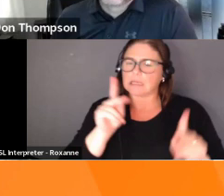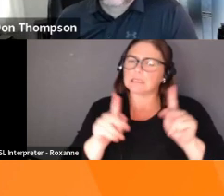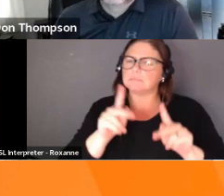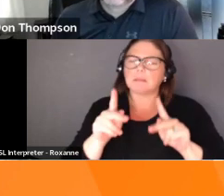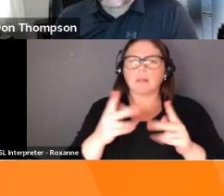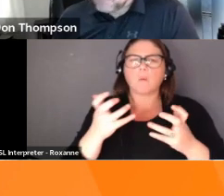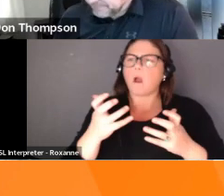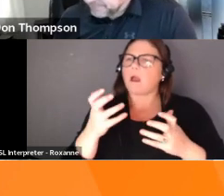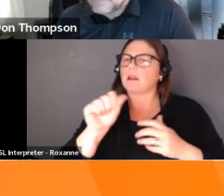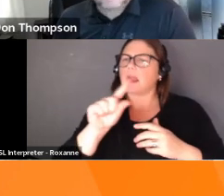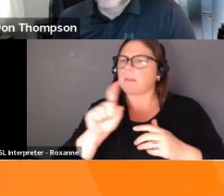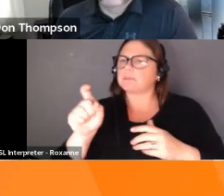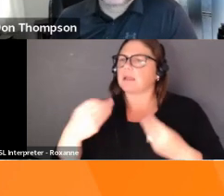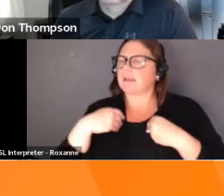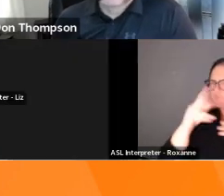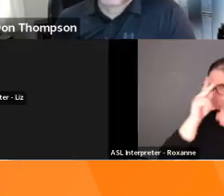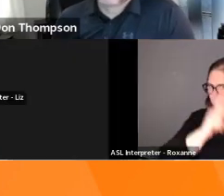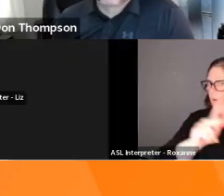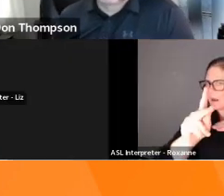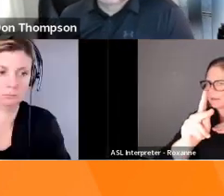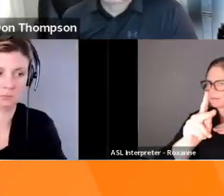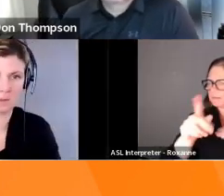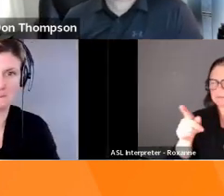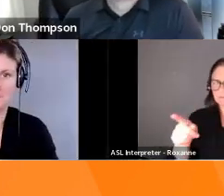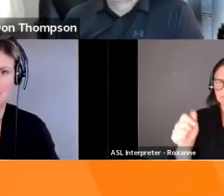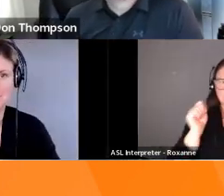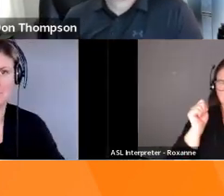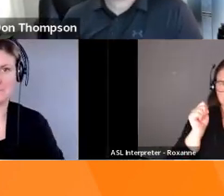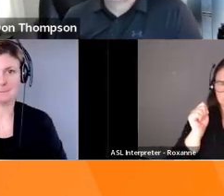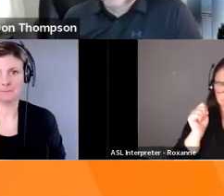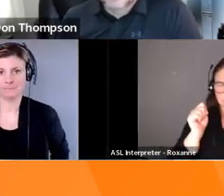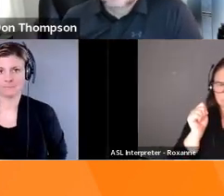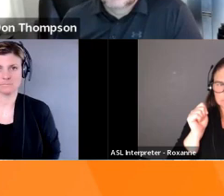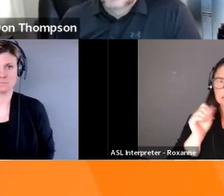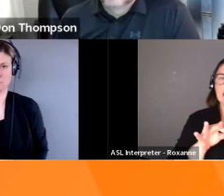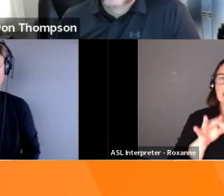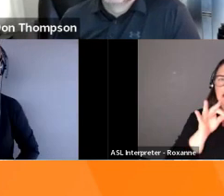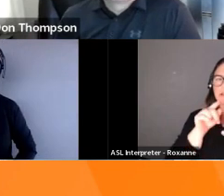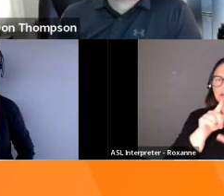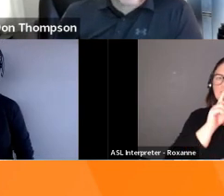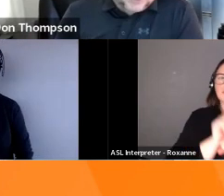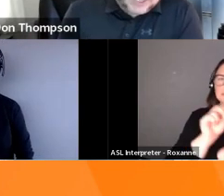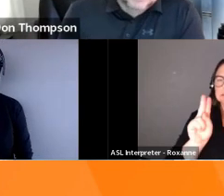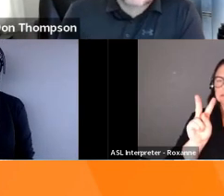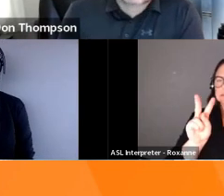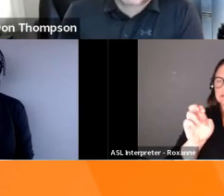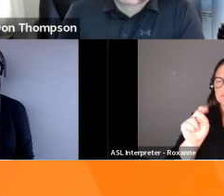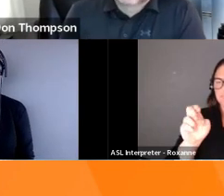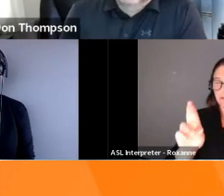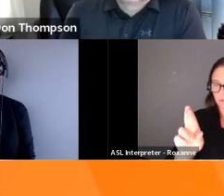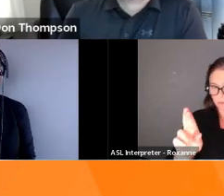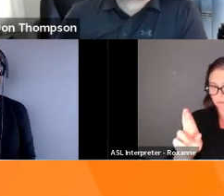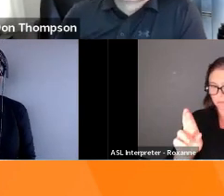from Amazon. And Amazon will not give you a forecast unless you are a vendor. If you are a seller